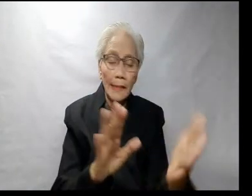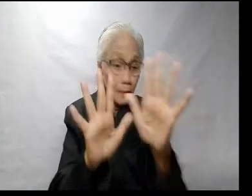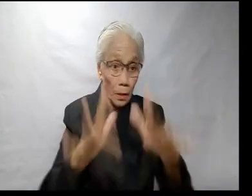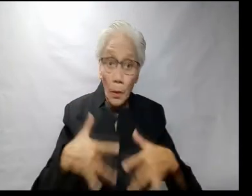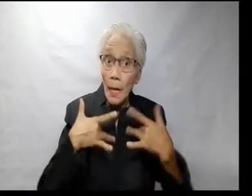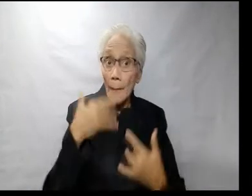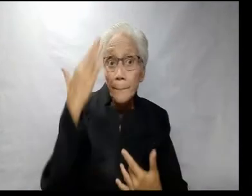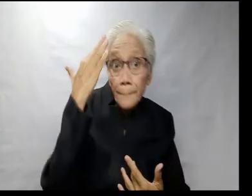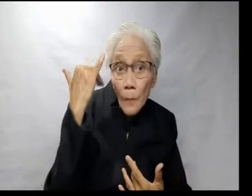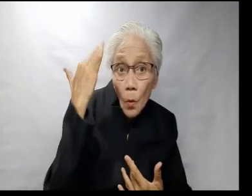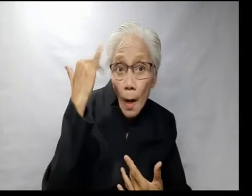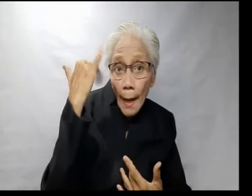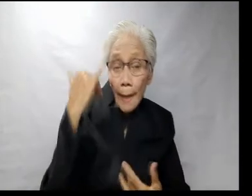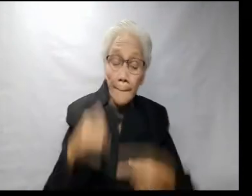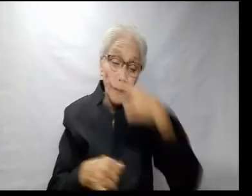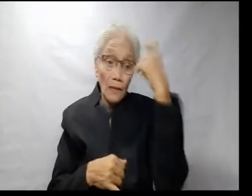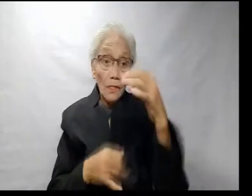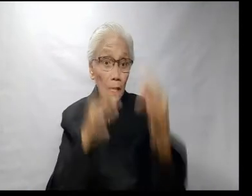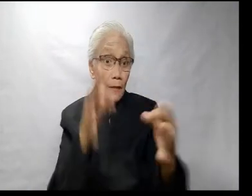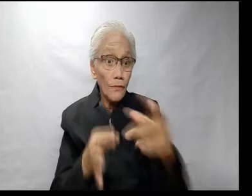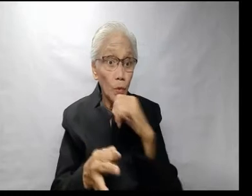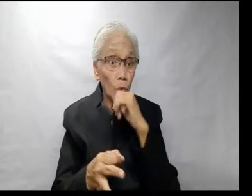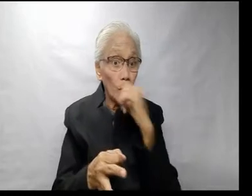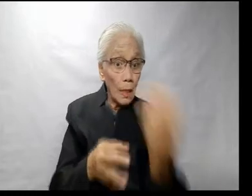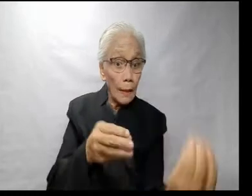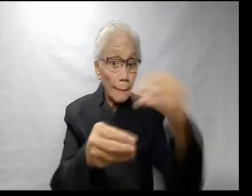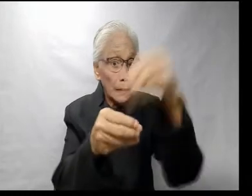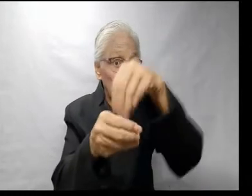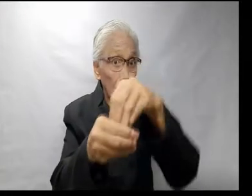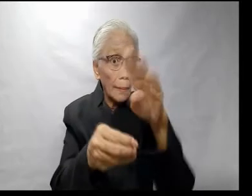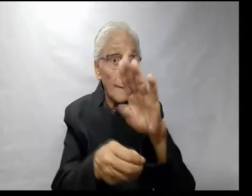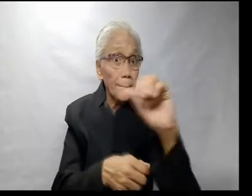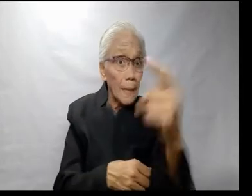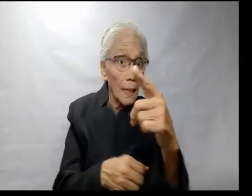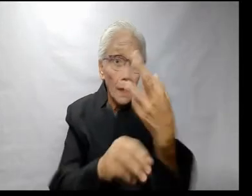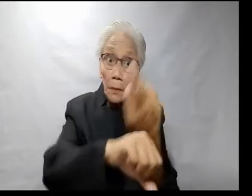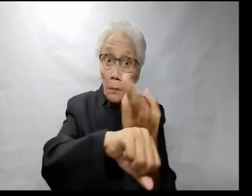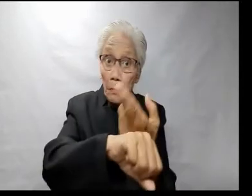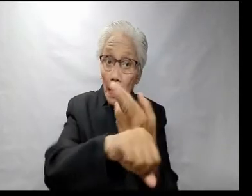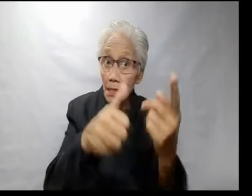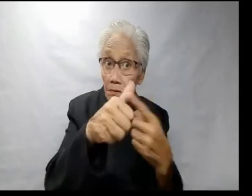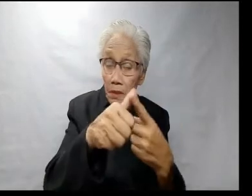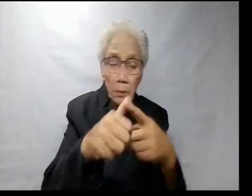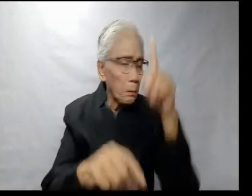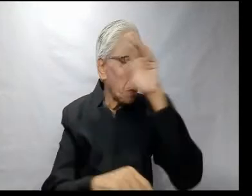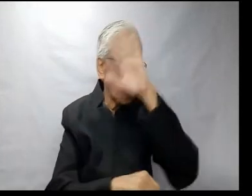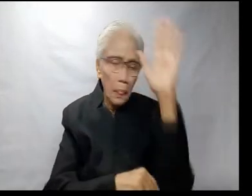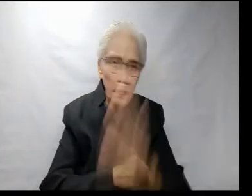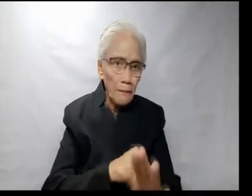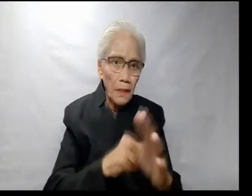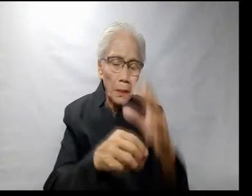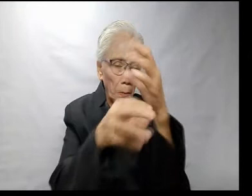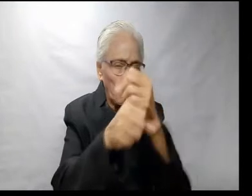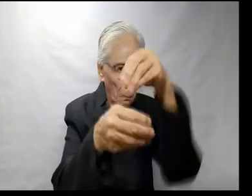things in your life. Why? Because if you don't put the big rocks in first, you will never